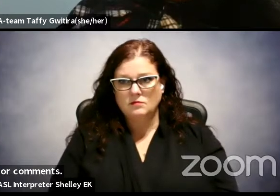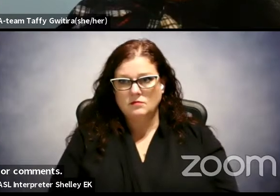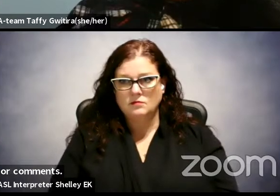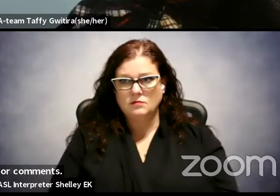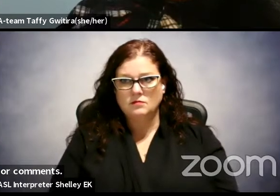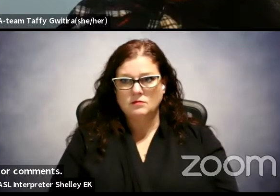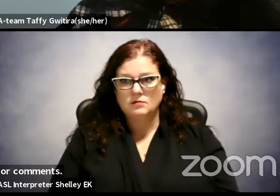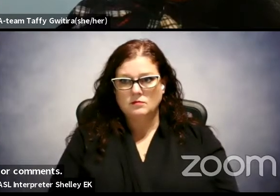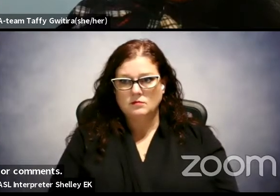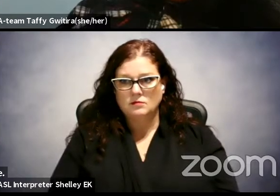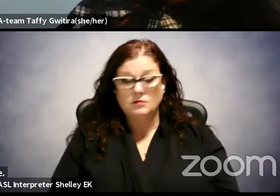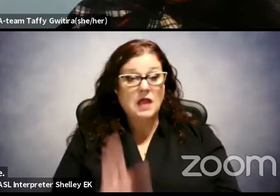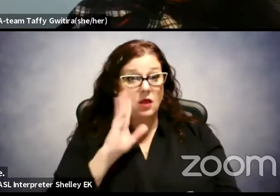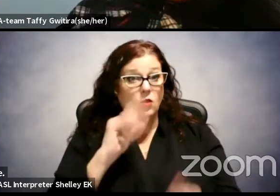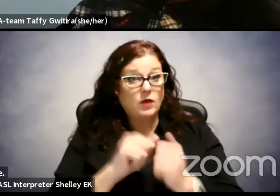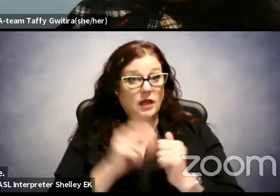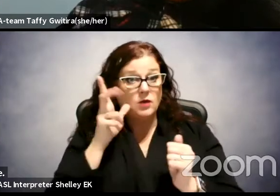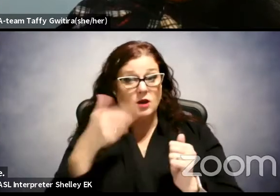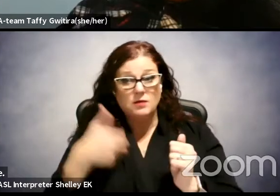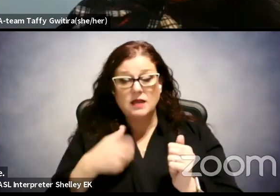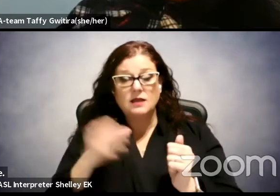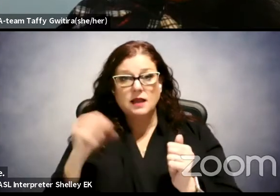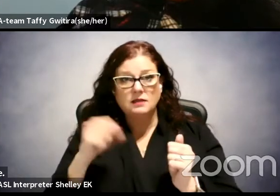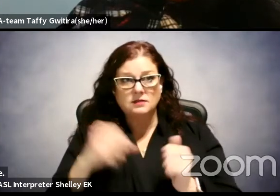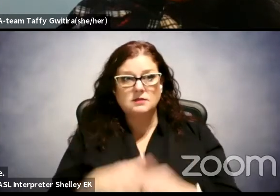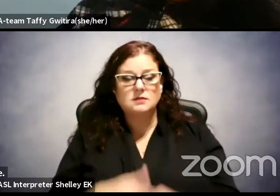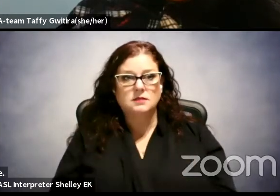Hello, can you hear me? Yes,